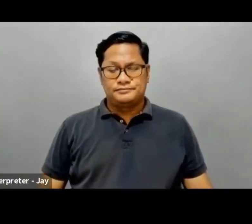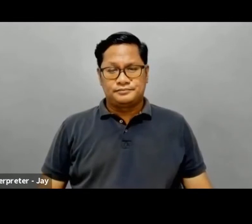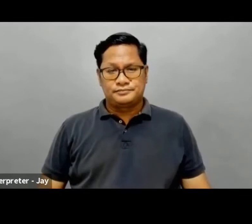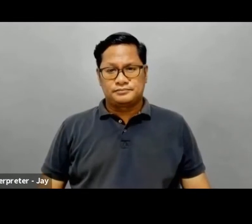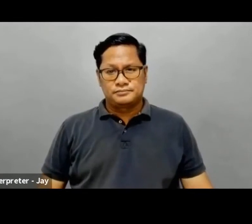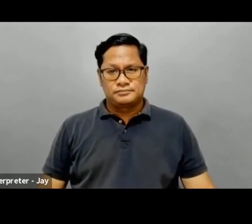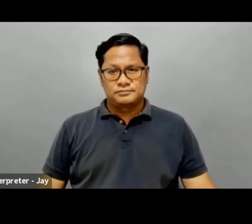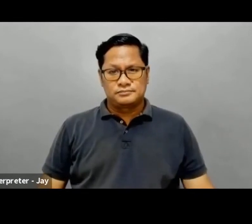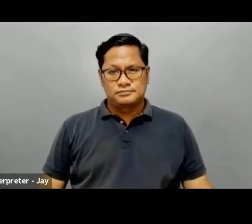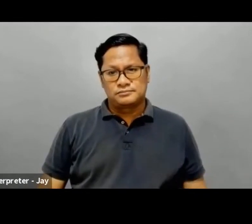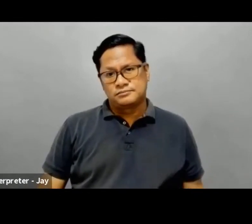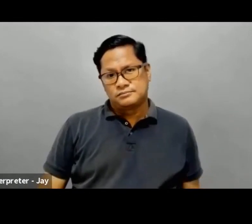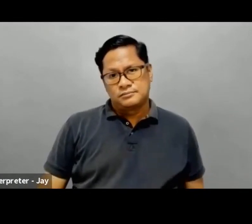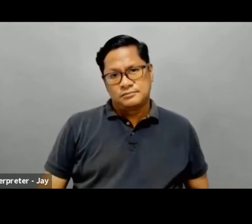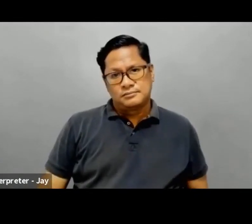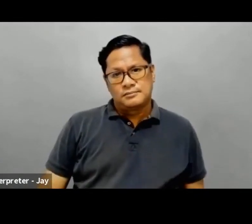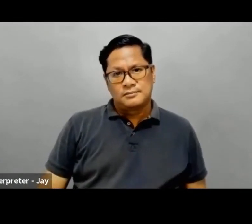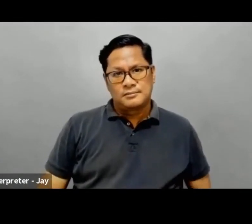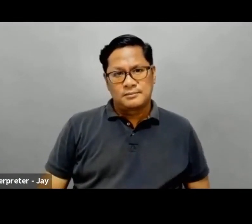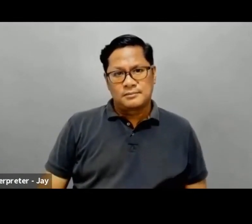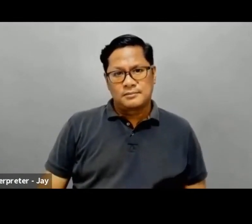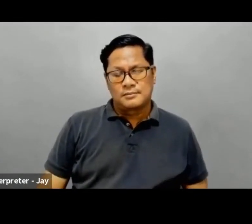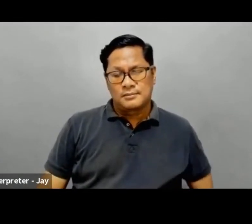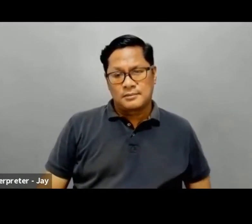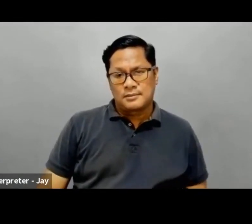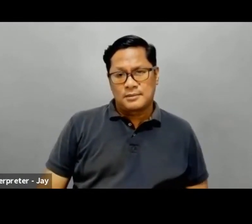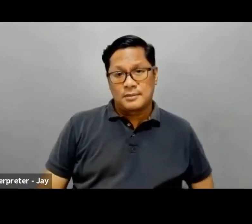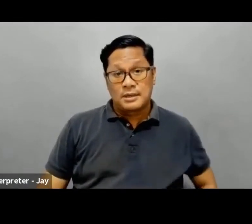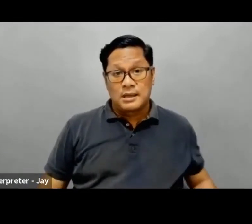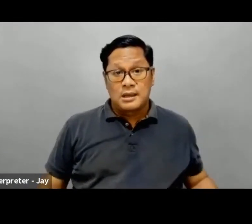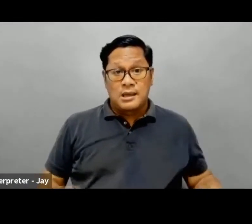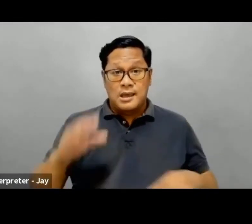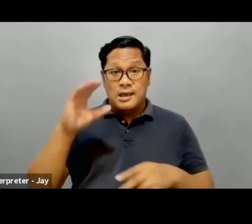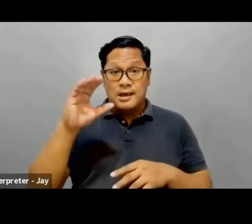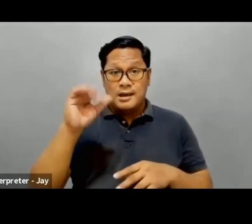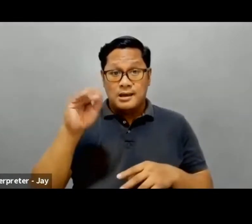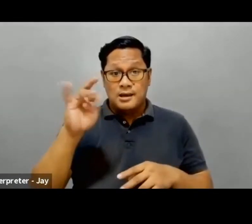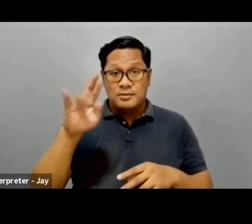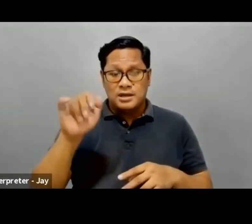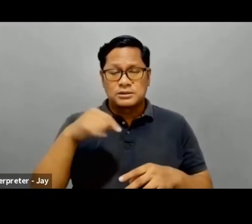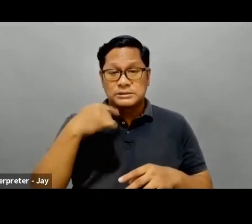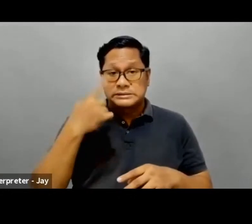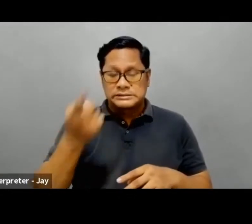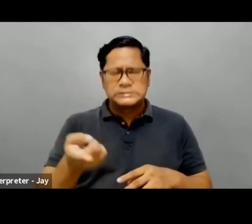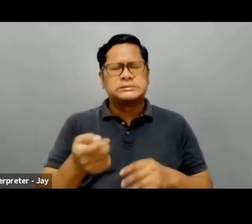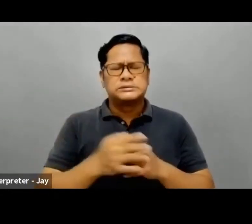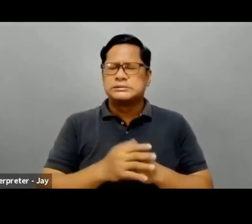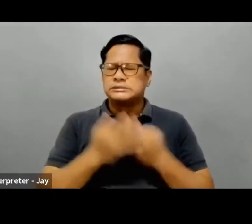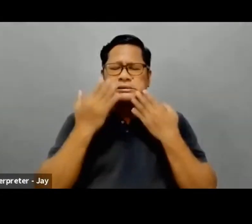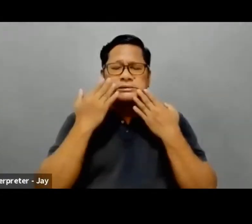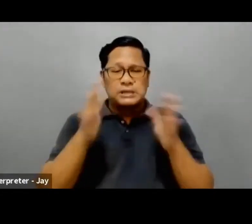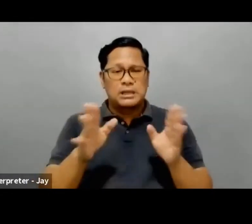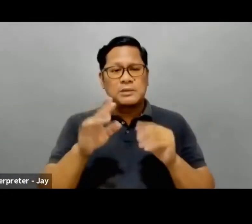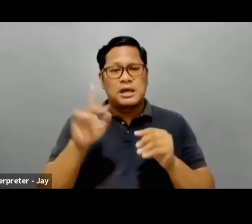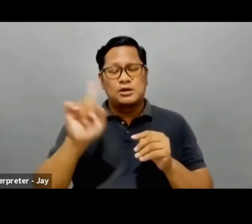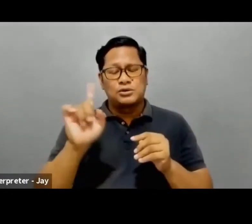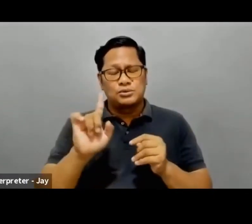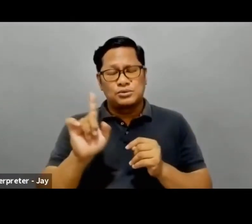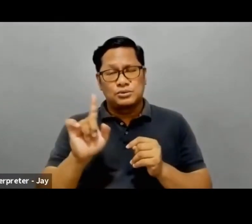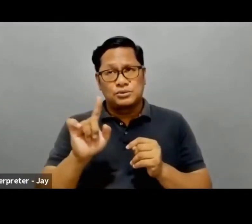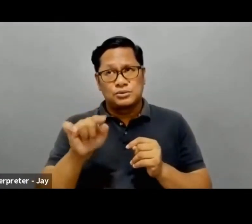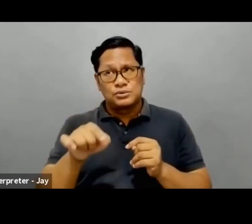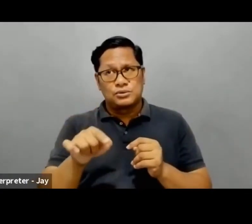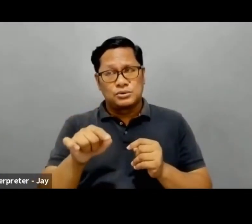Okay. Mike? Yes. Oo. Hanggang ngayon kasi, we do not know the sterilization rate of the